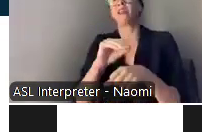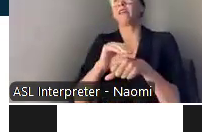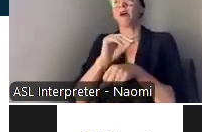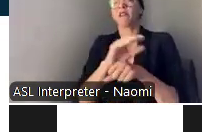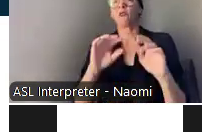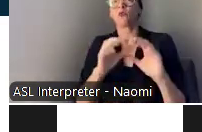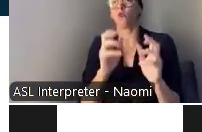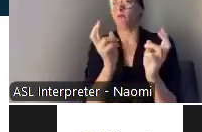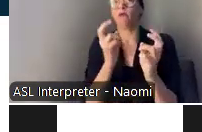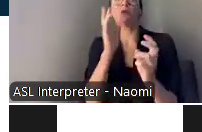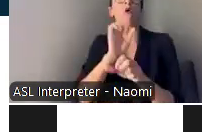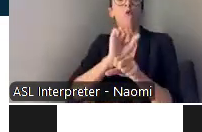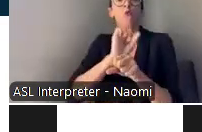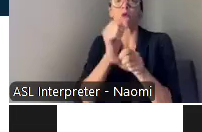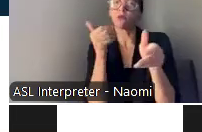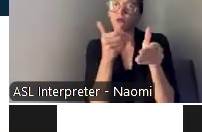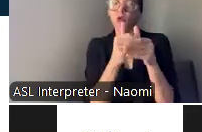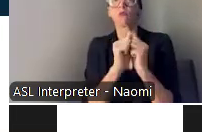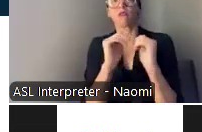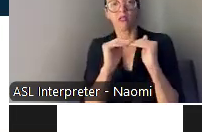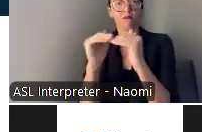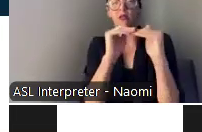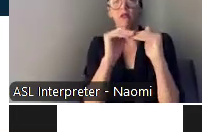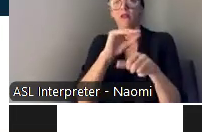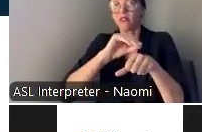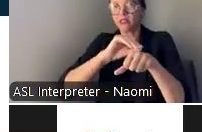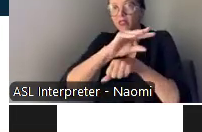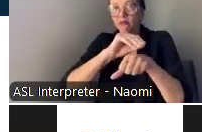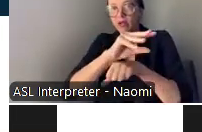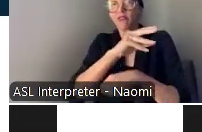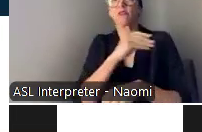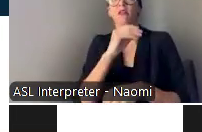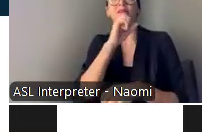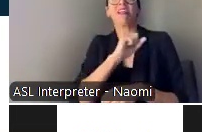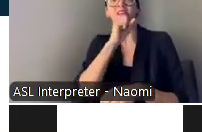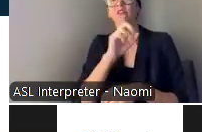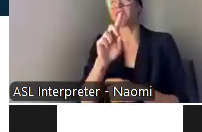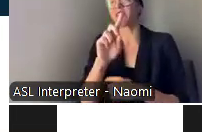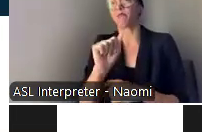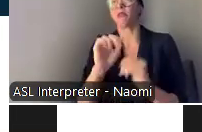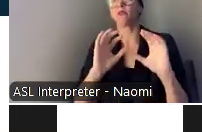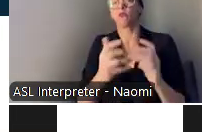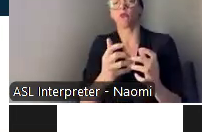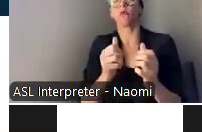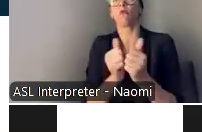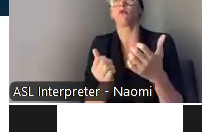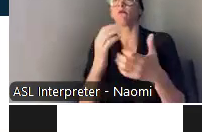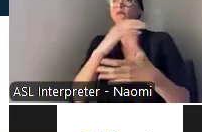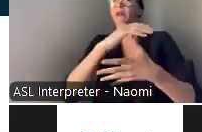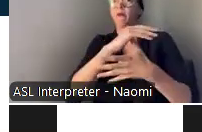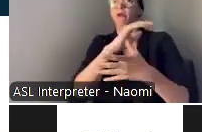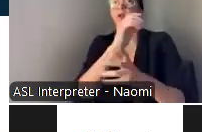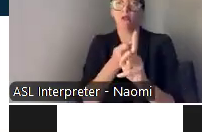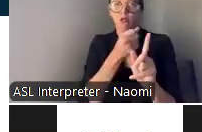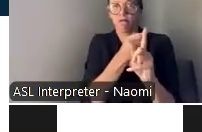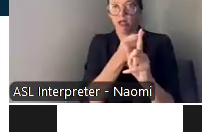Aging and Disability as its primary point of contact, we really want to encourage and will